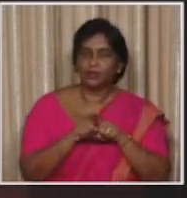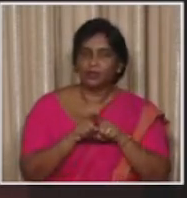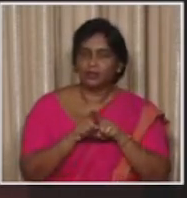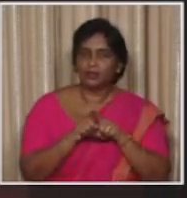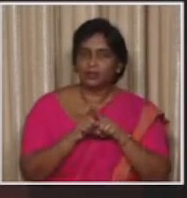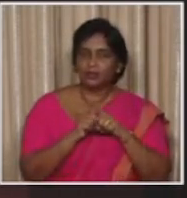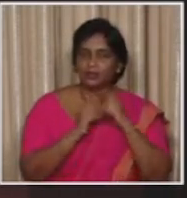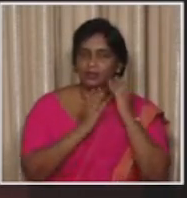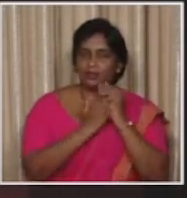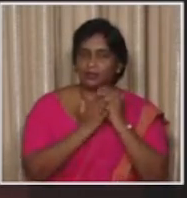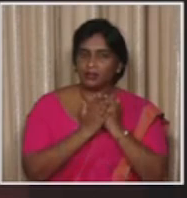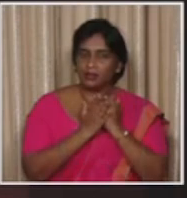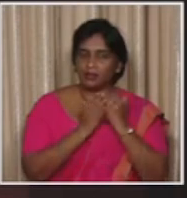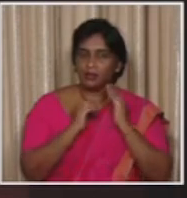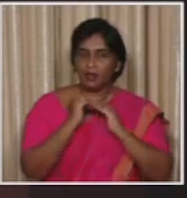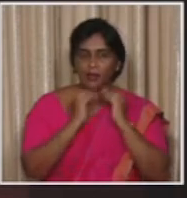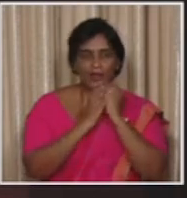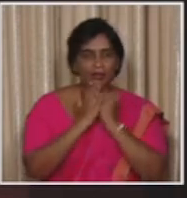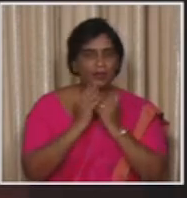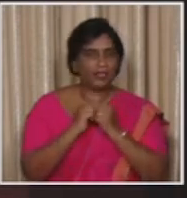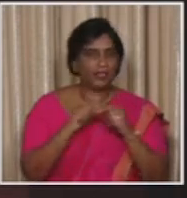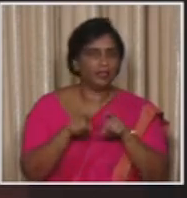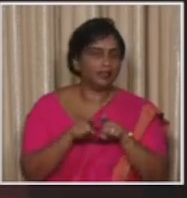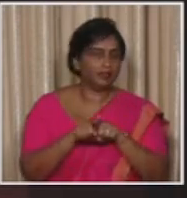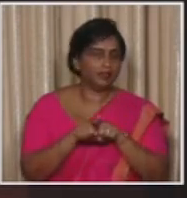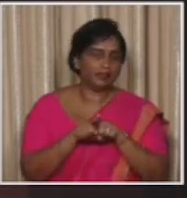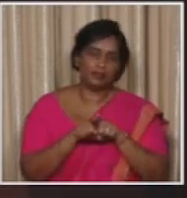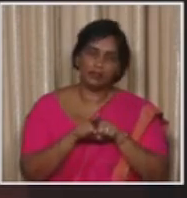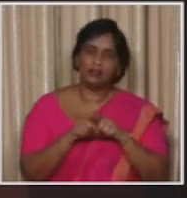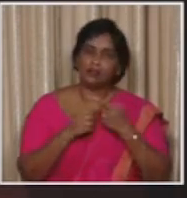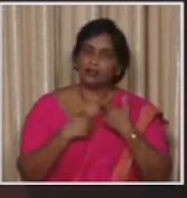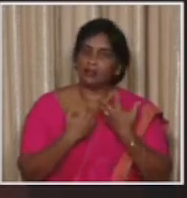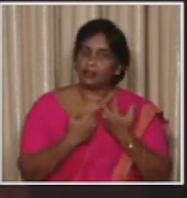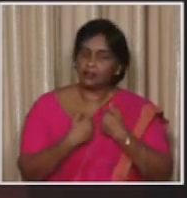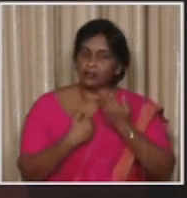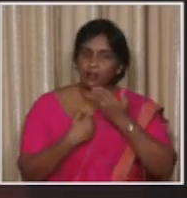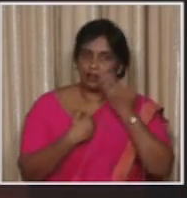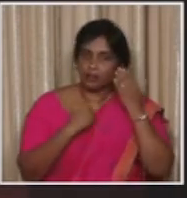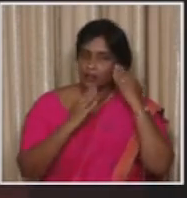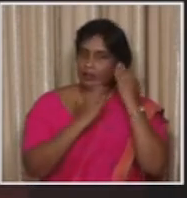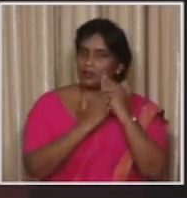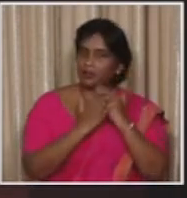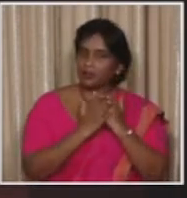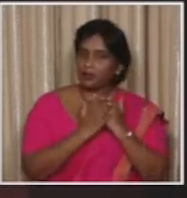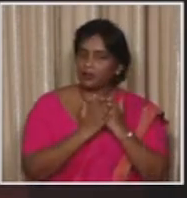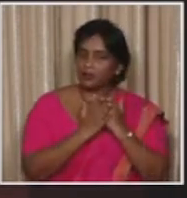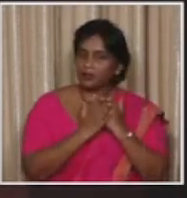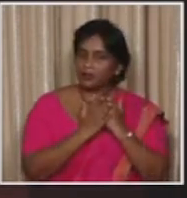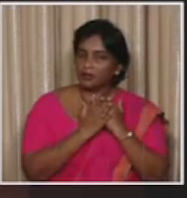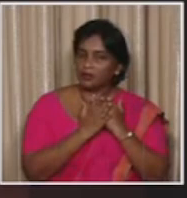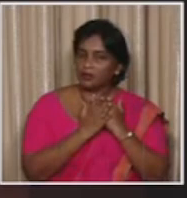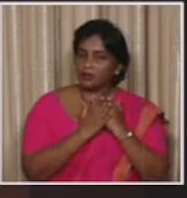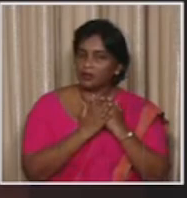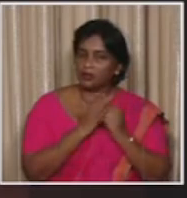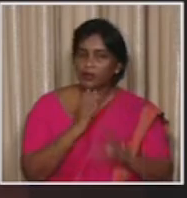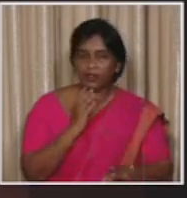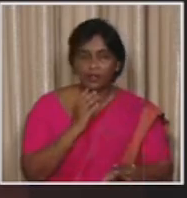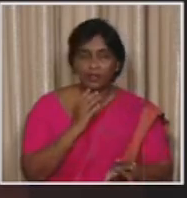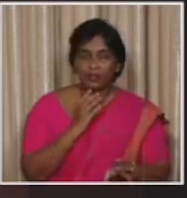own. I have the capacity and the knowledge about economic principles and policy. I don't need IMF